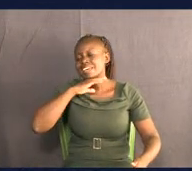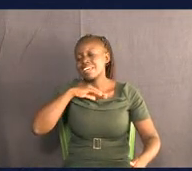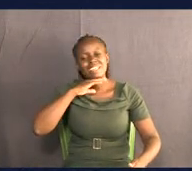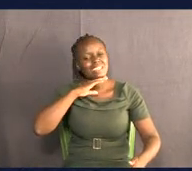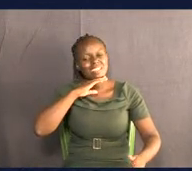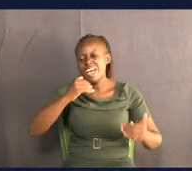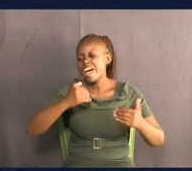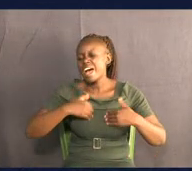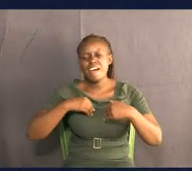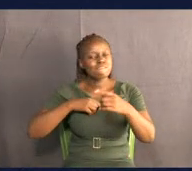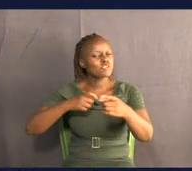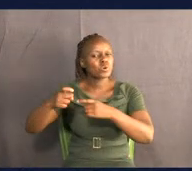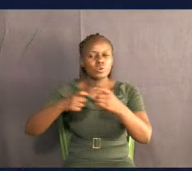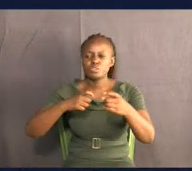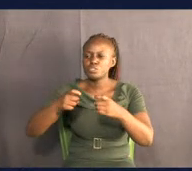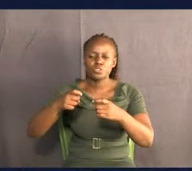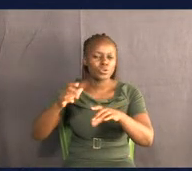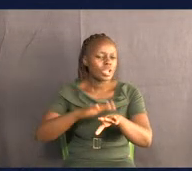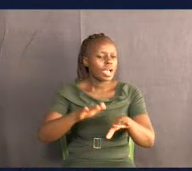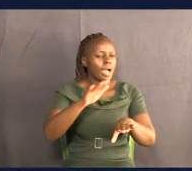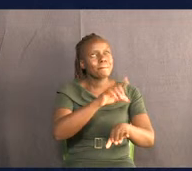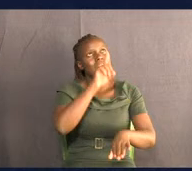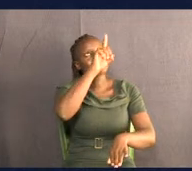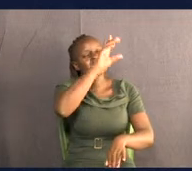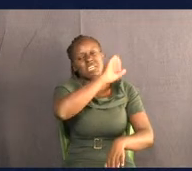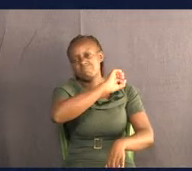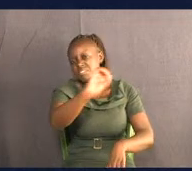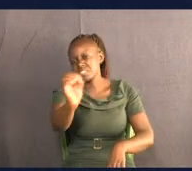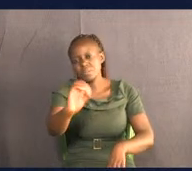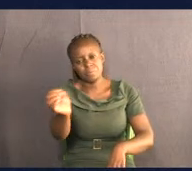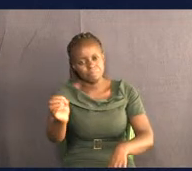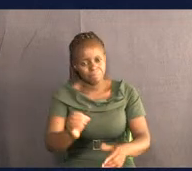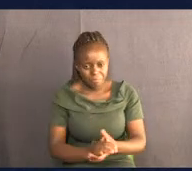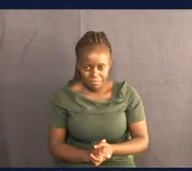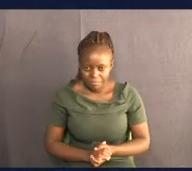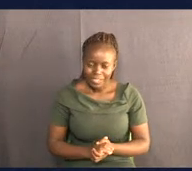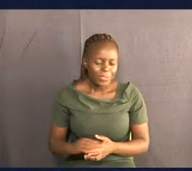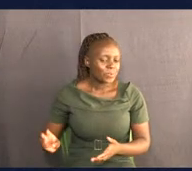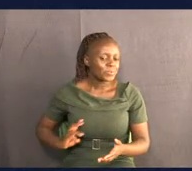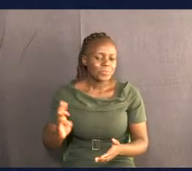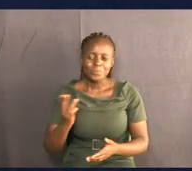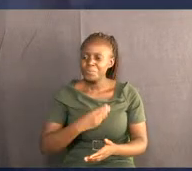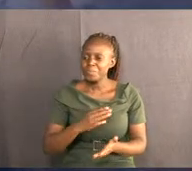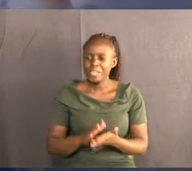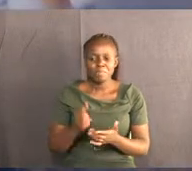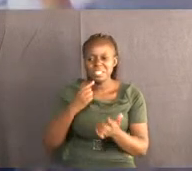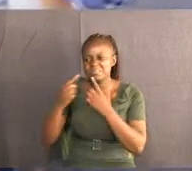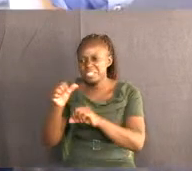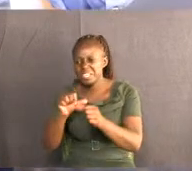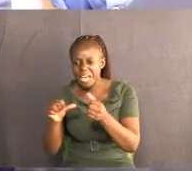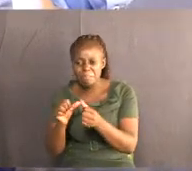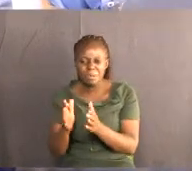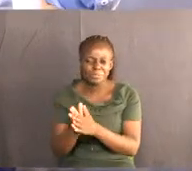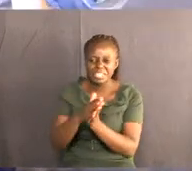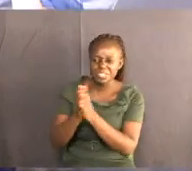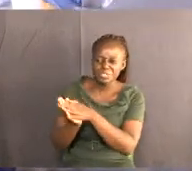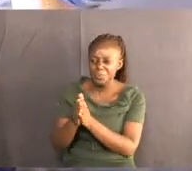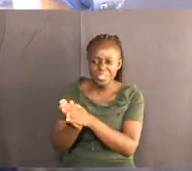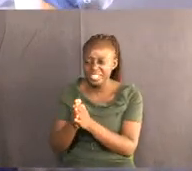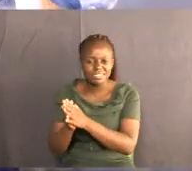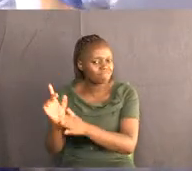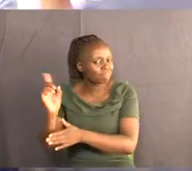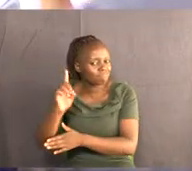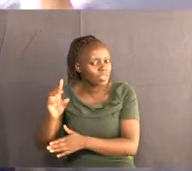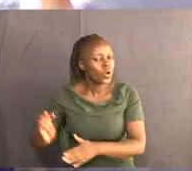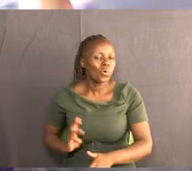Death no longer has dominion over him. We're not talking about a resuscitation that we normally read in like the story of Lazarus. We're talking about